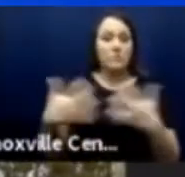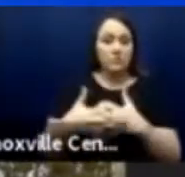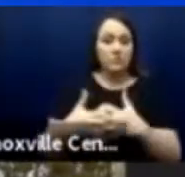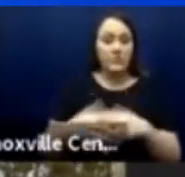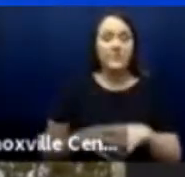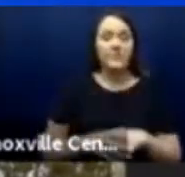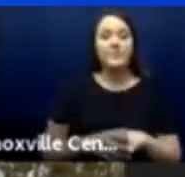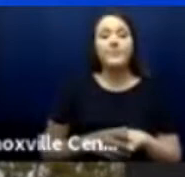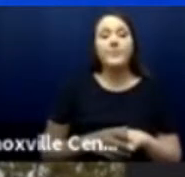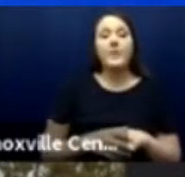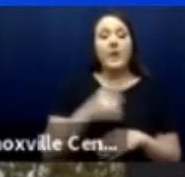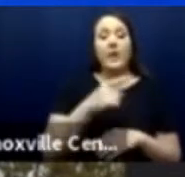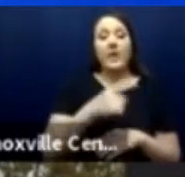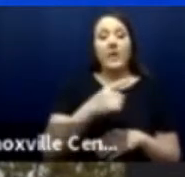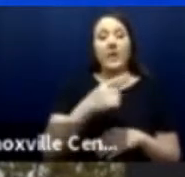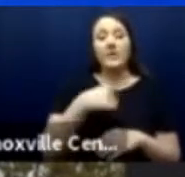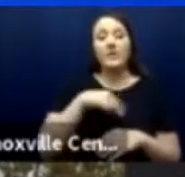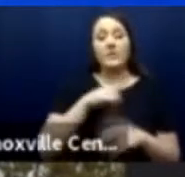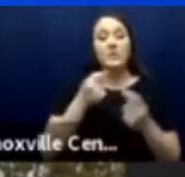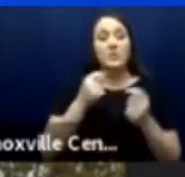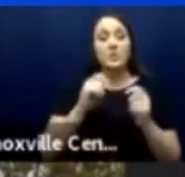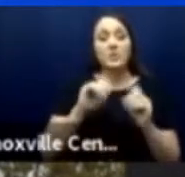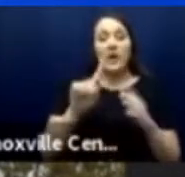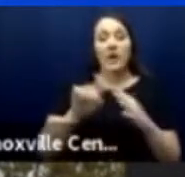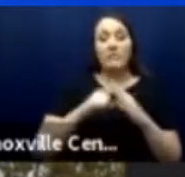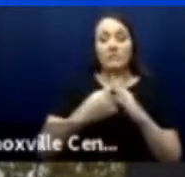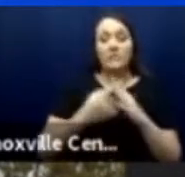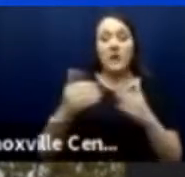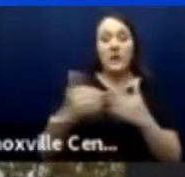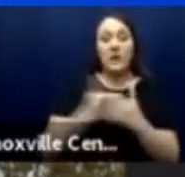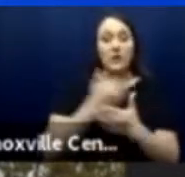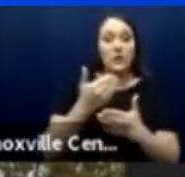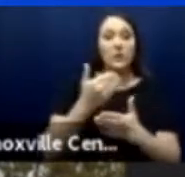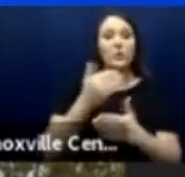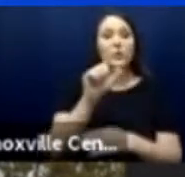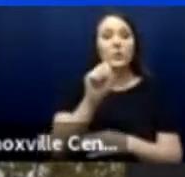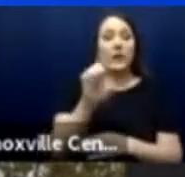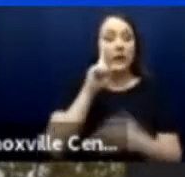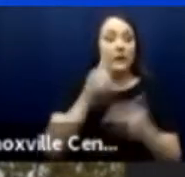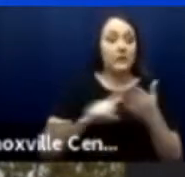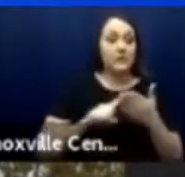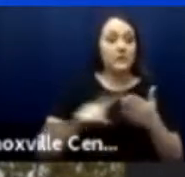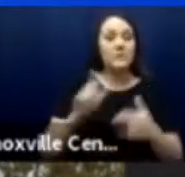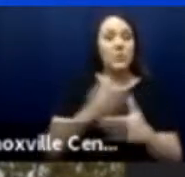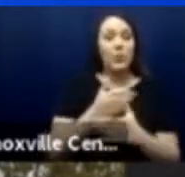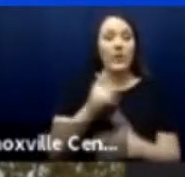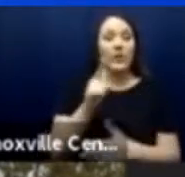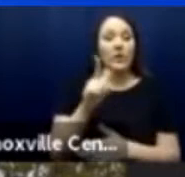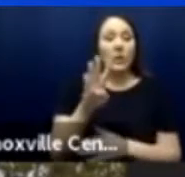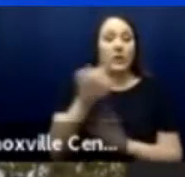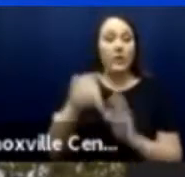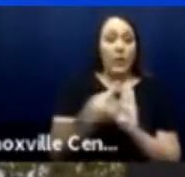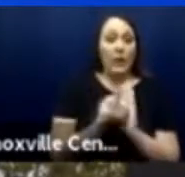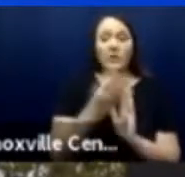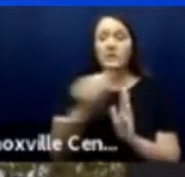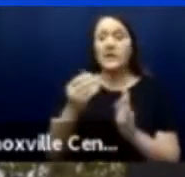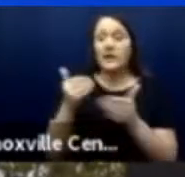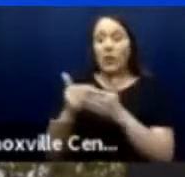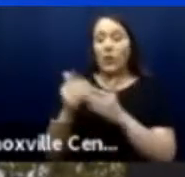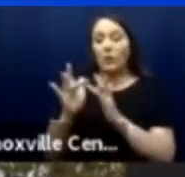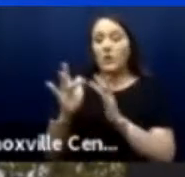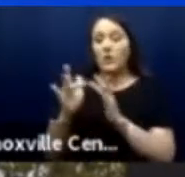For this benchmark, we aim to initiate new cases in 24 hours and close contacts within 48